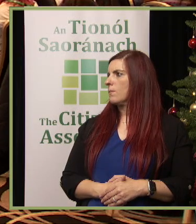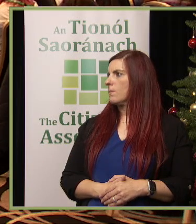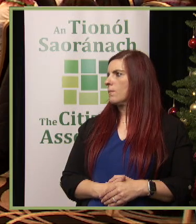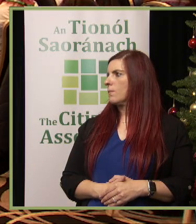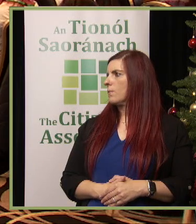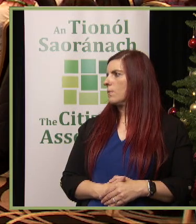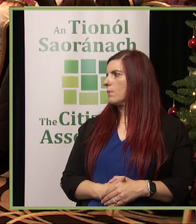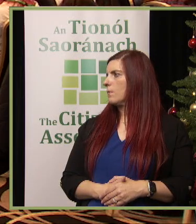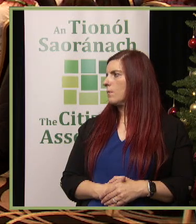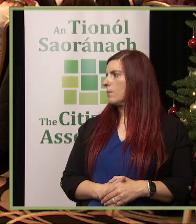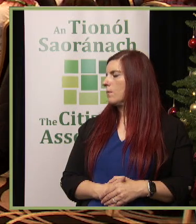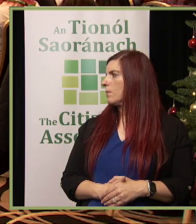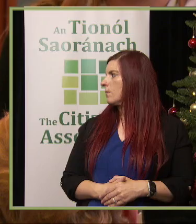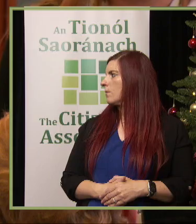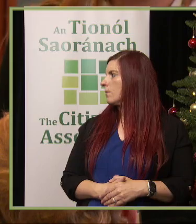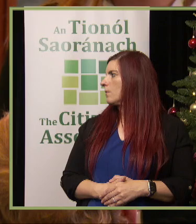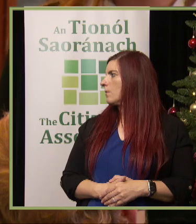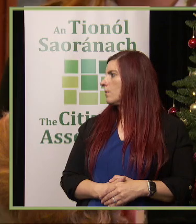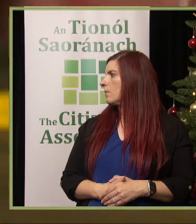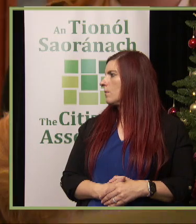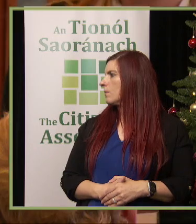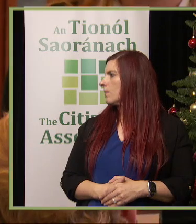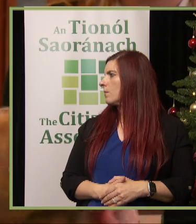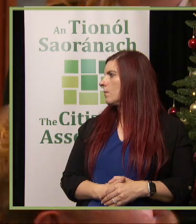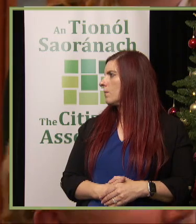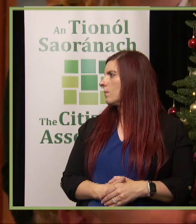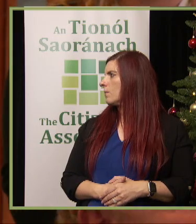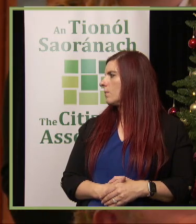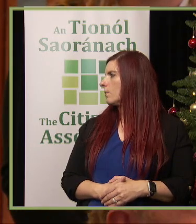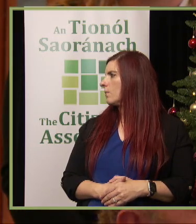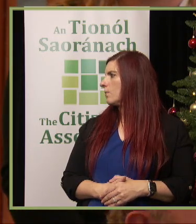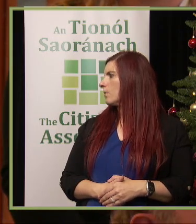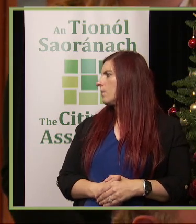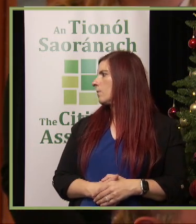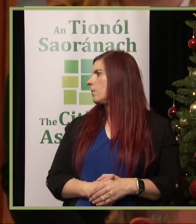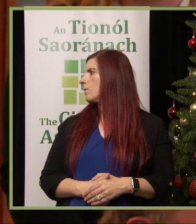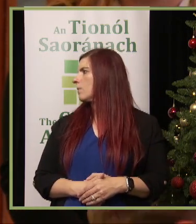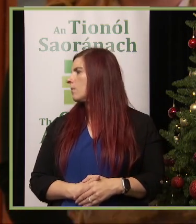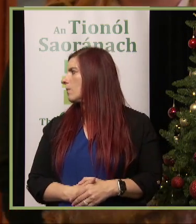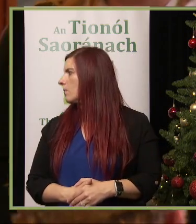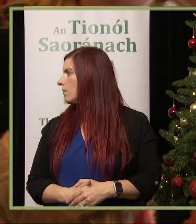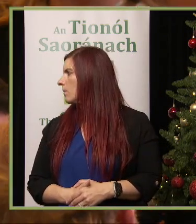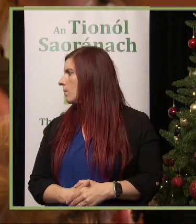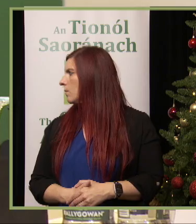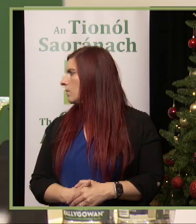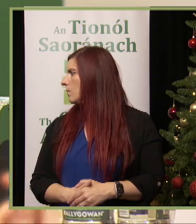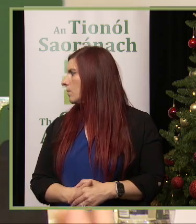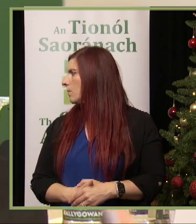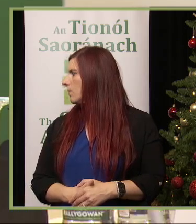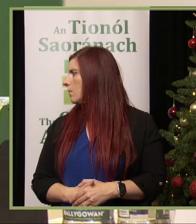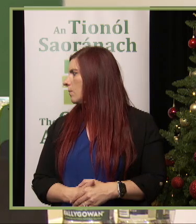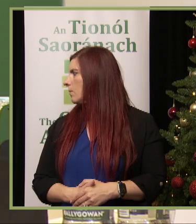Sorry, just to add to that one, supported and monitored. Is that up there? Yeah. Supported and appropriate monitoring. Yeah, okay, sorry. Okay.